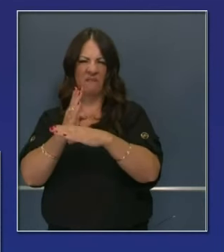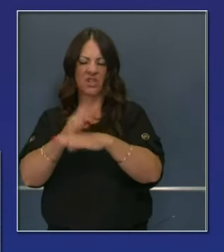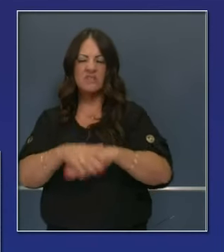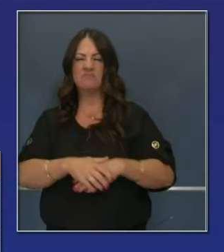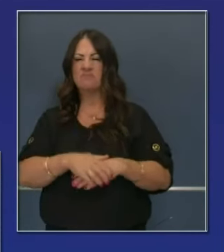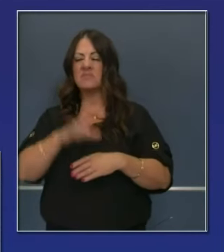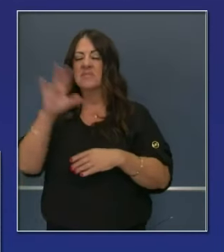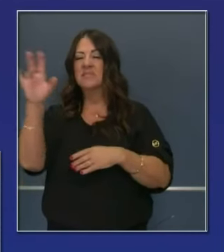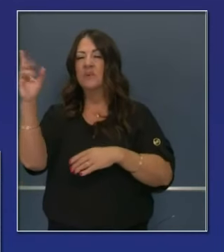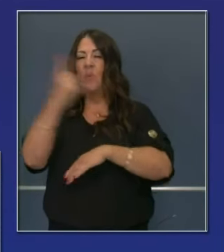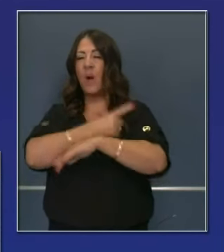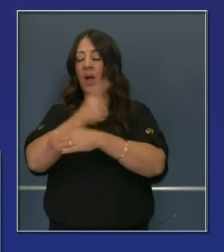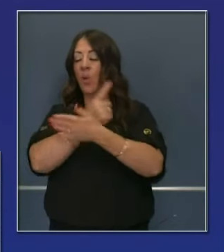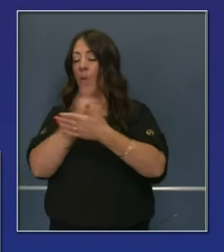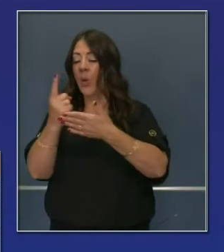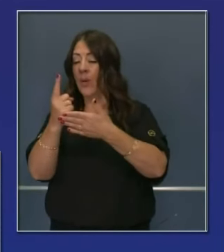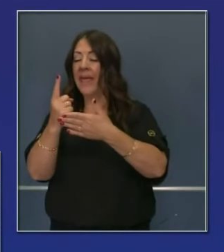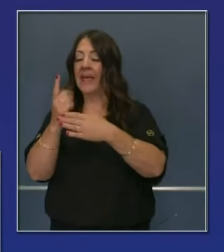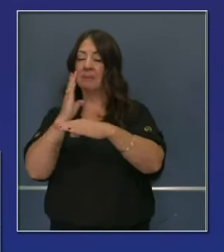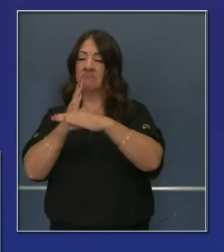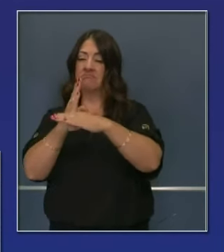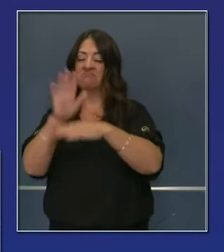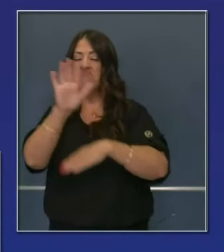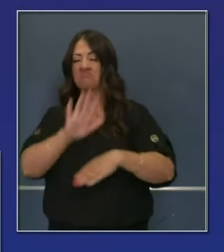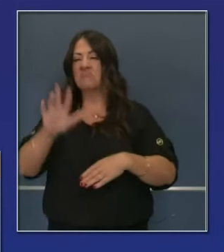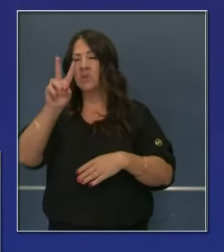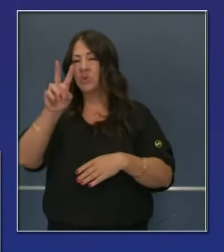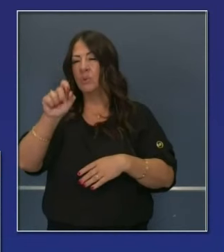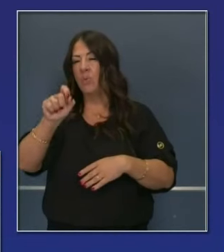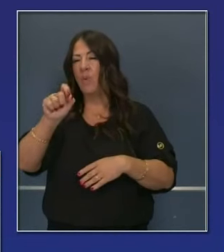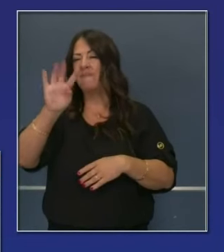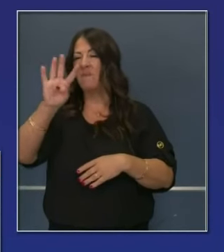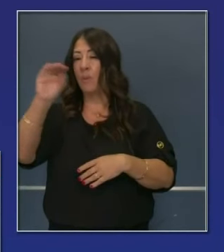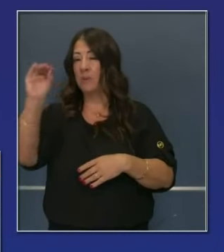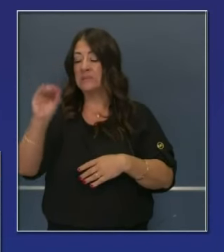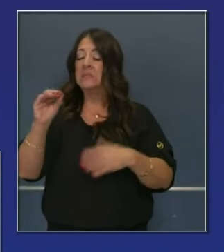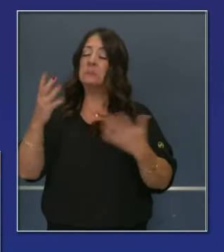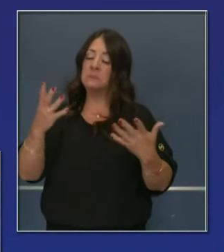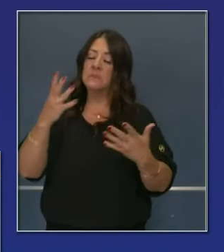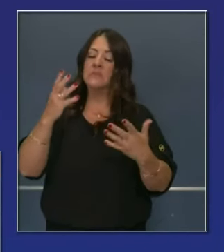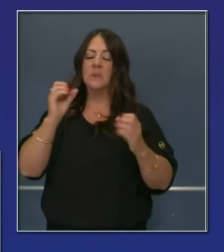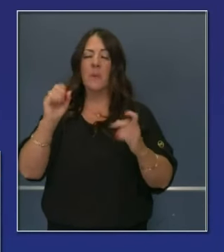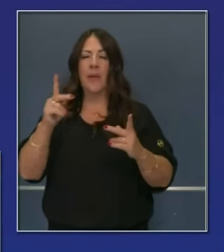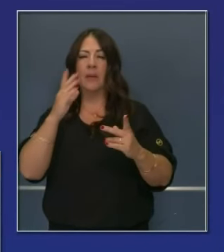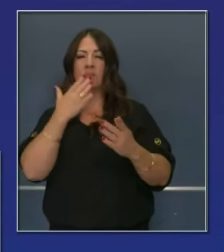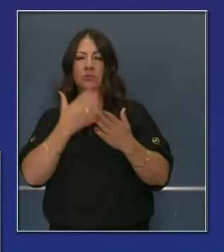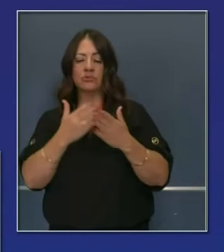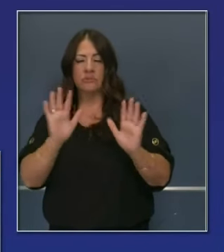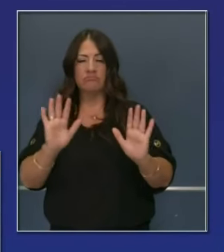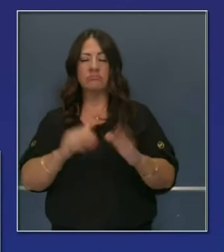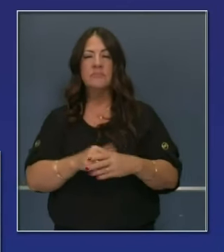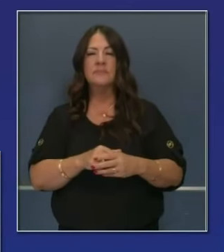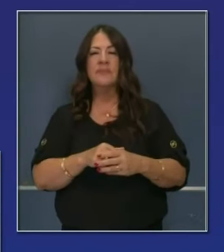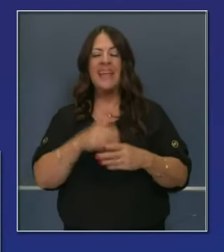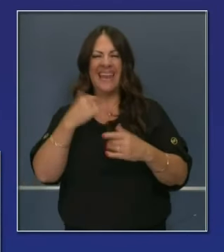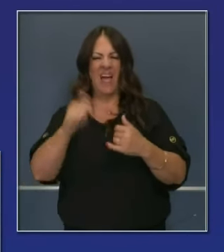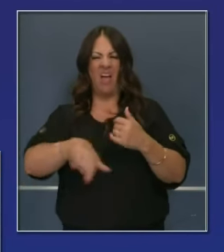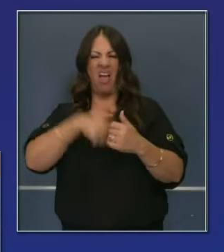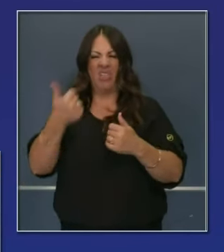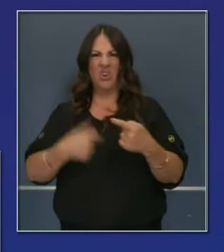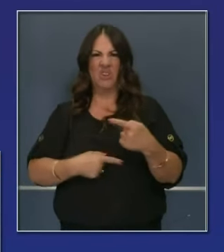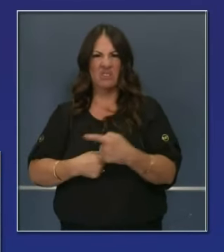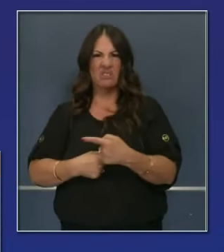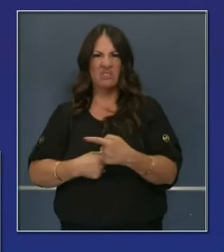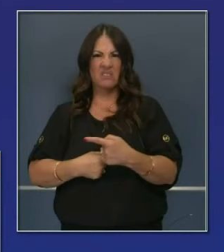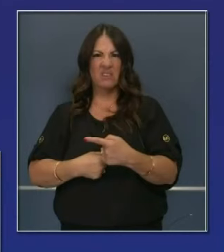7-day positivity here in the state of California, 2.4%. here's the slides of some caution and